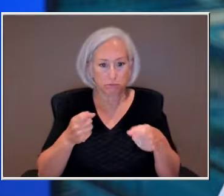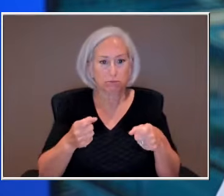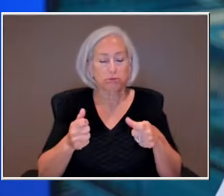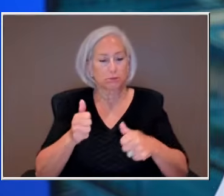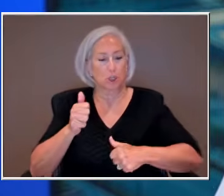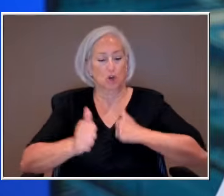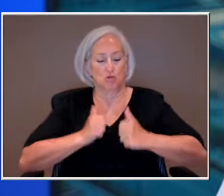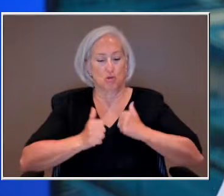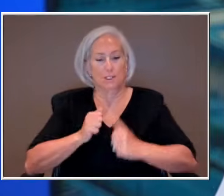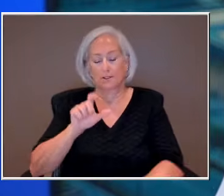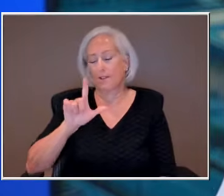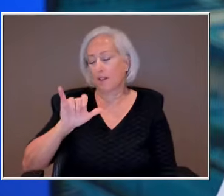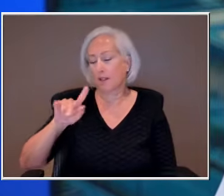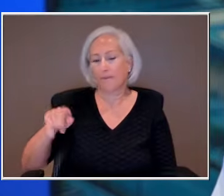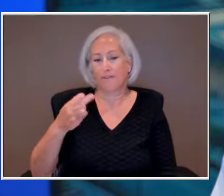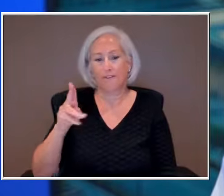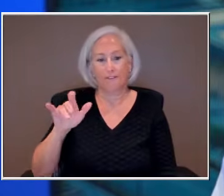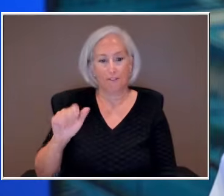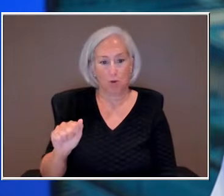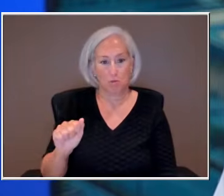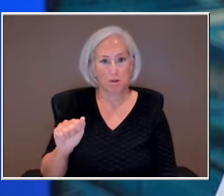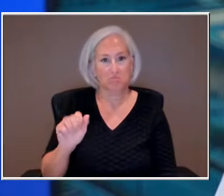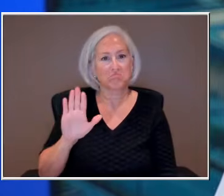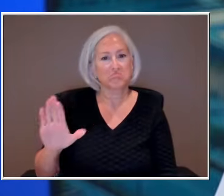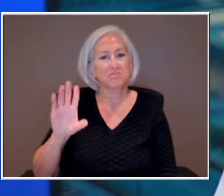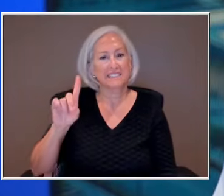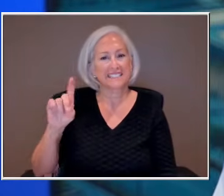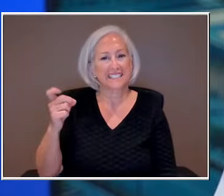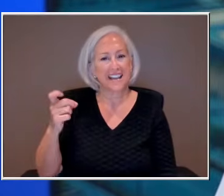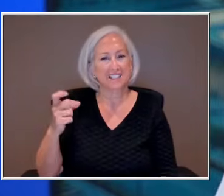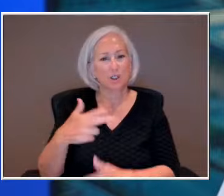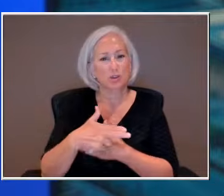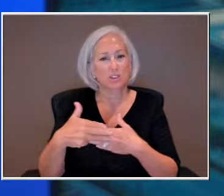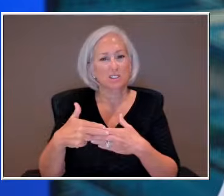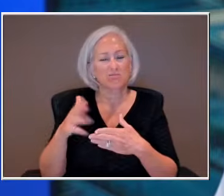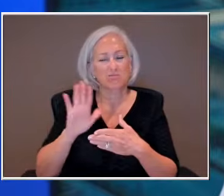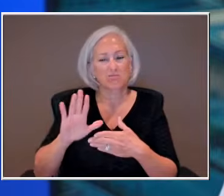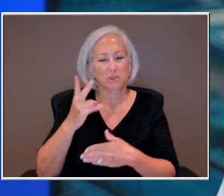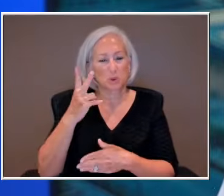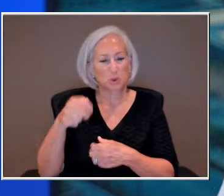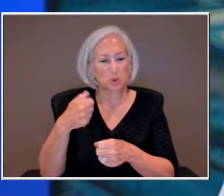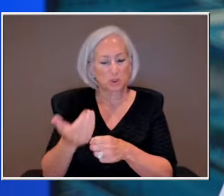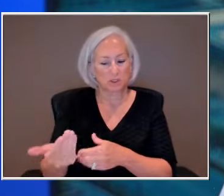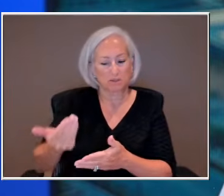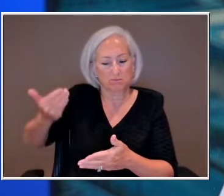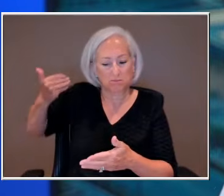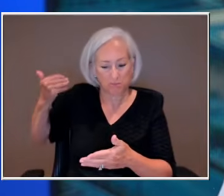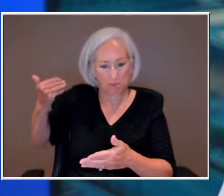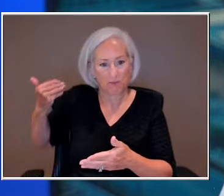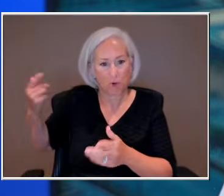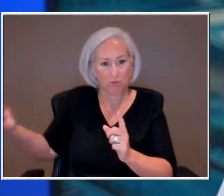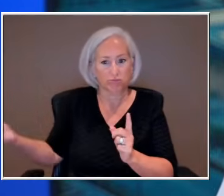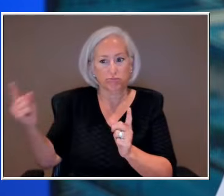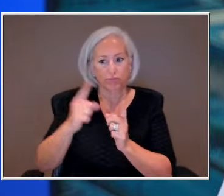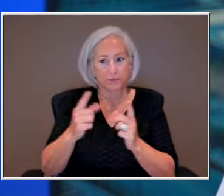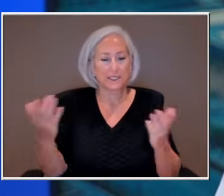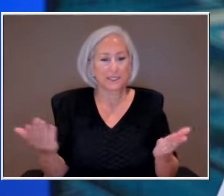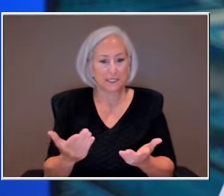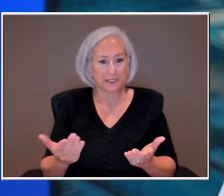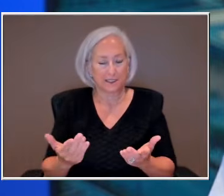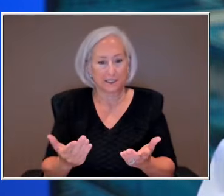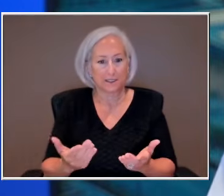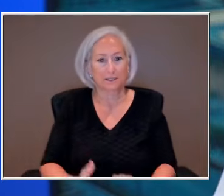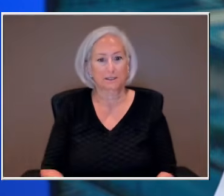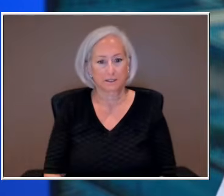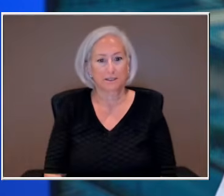was diagnosed about 2 years before, roughly 2 years before he came and saw us. Initially,